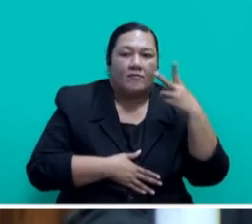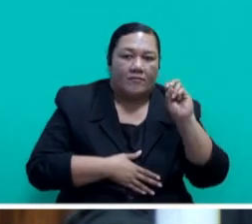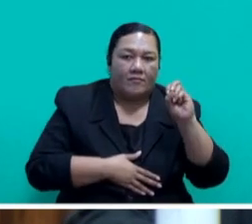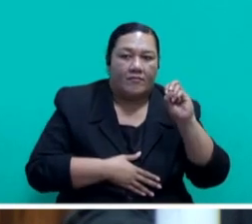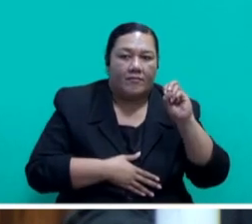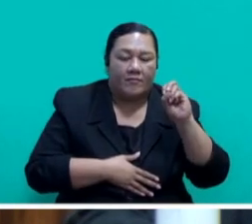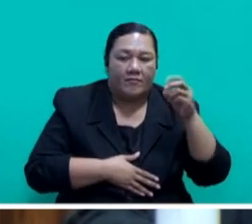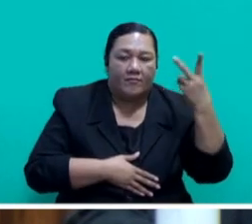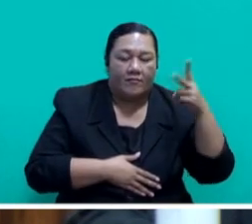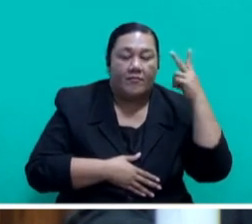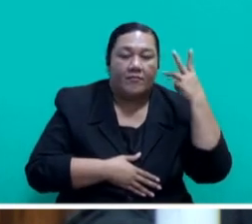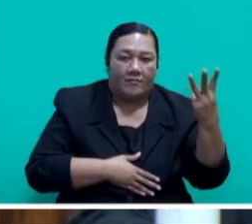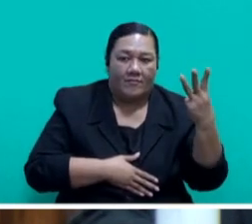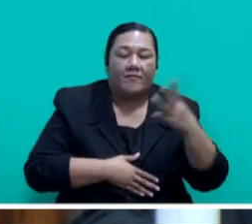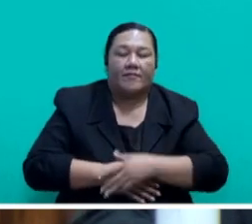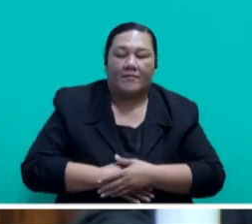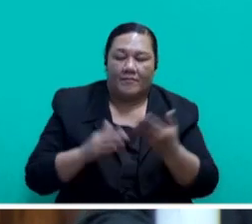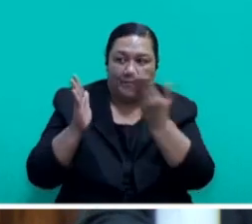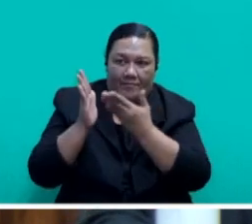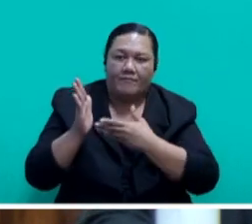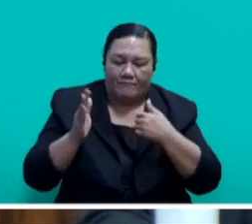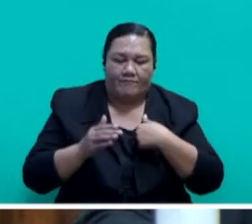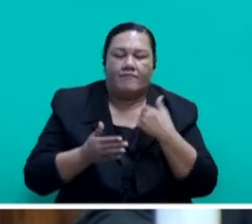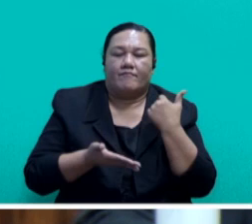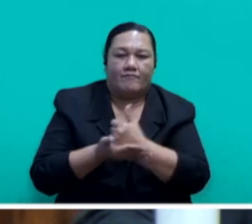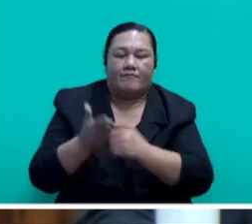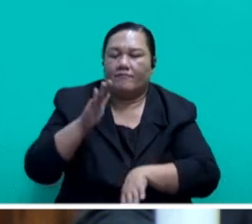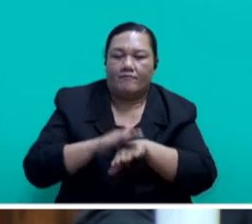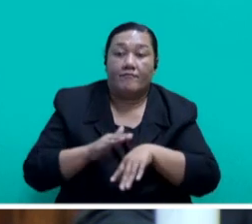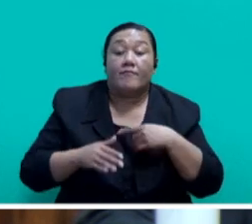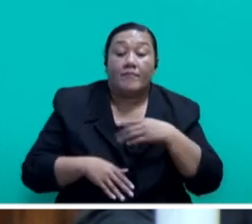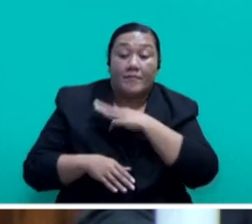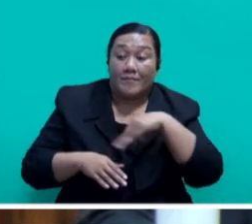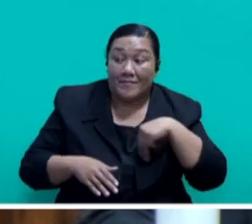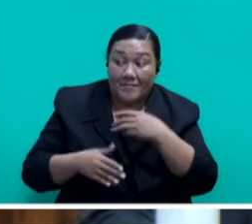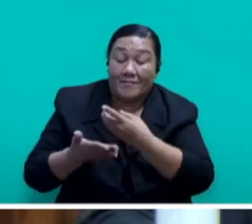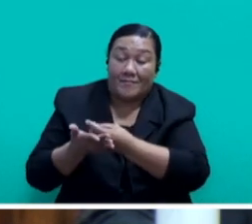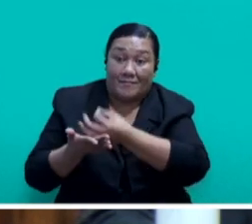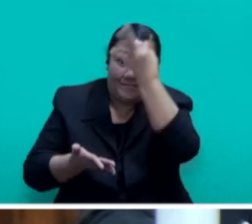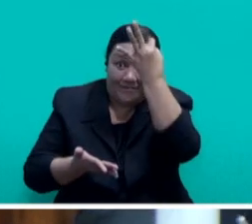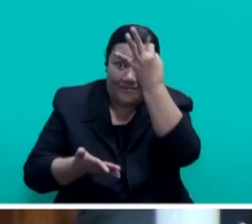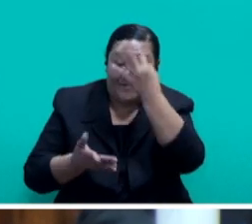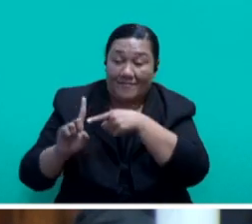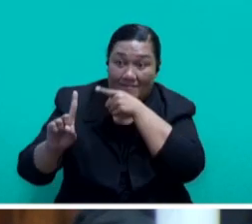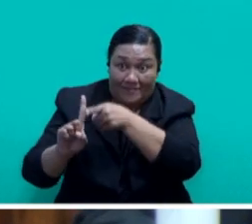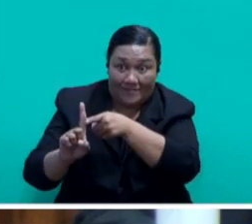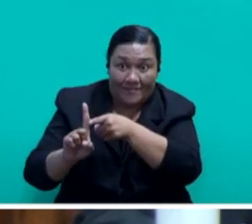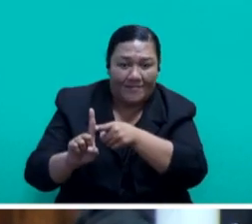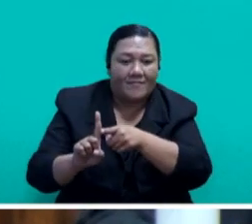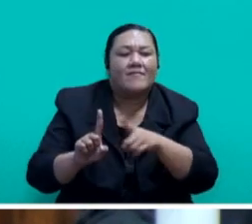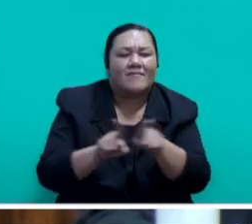And I commend Honourable Deputy Prime Minister and the Minister for Finance, along with his dedicated team, for their unwavering